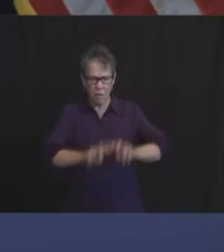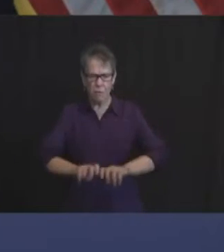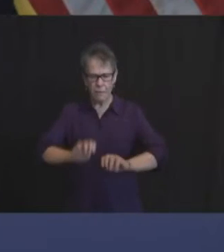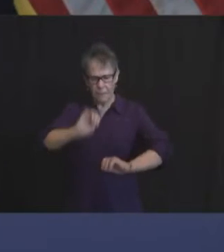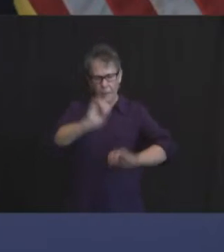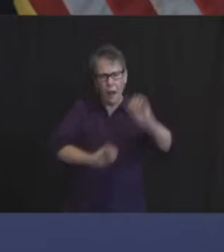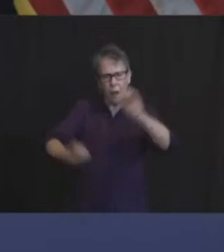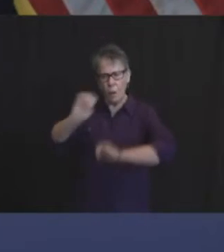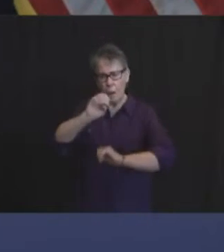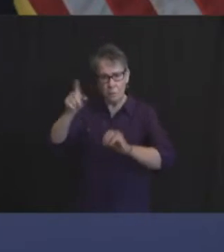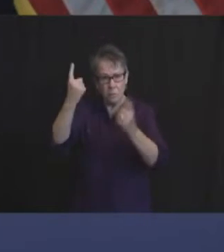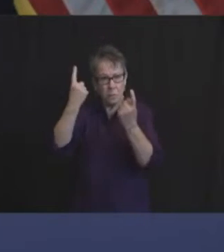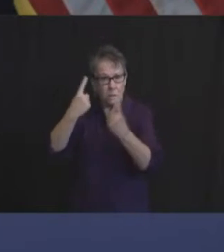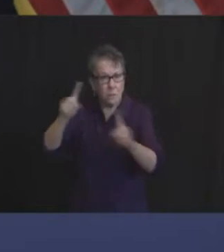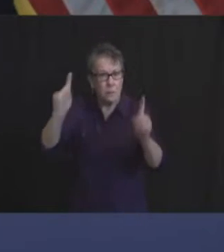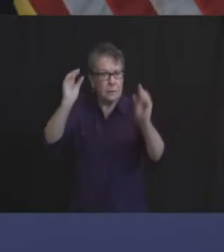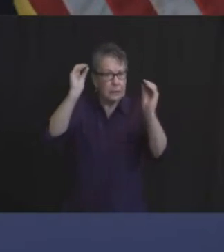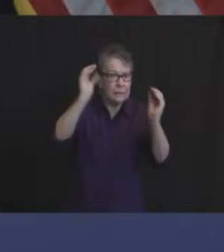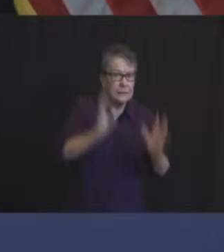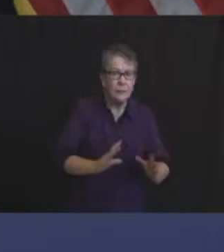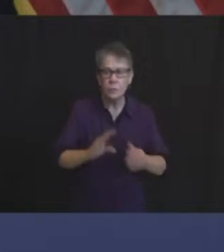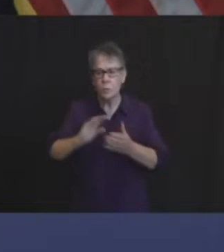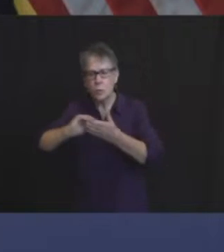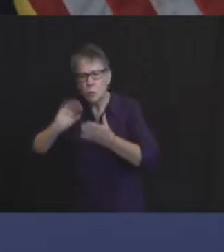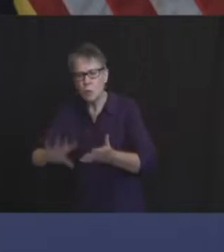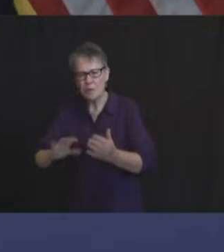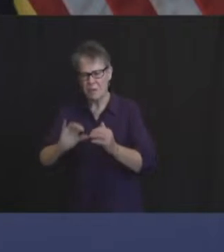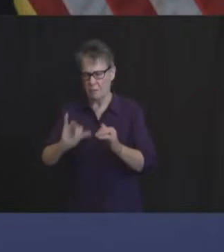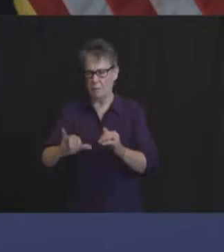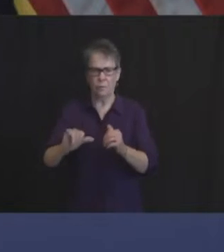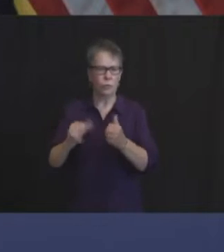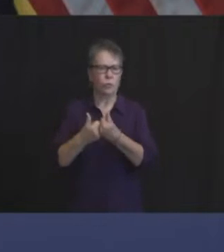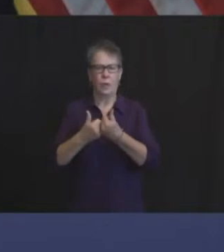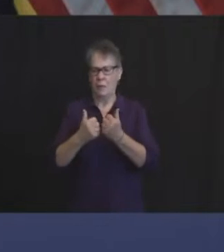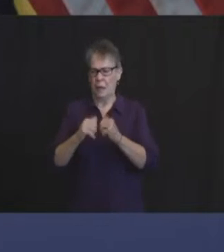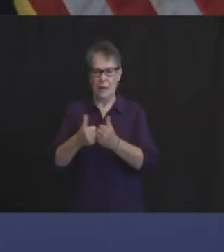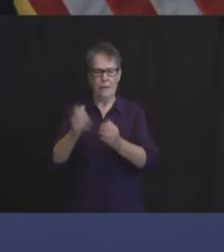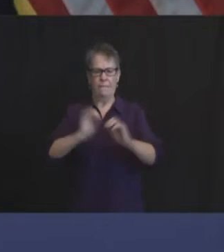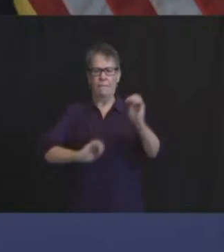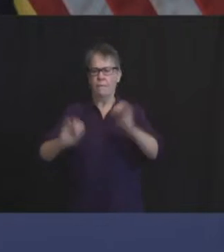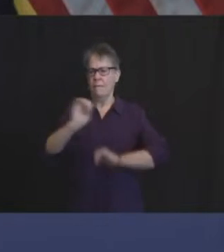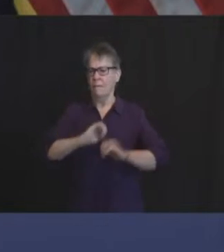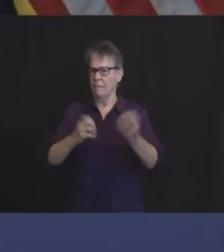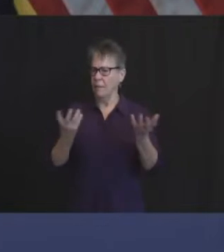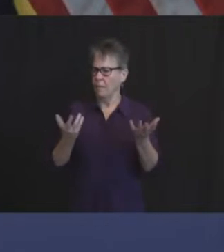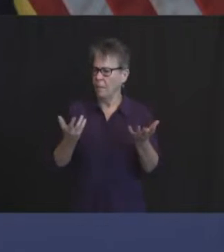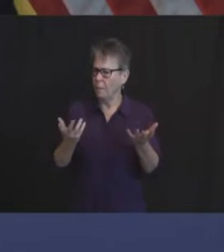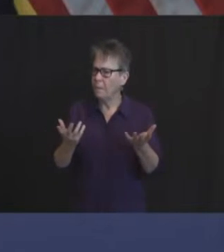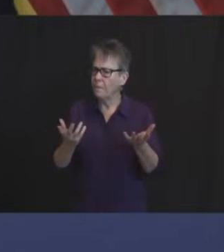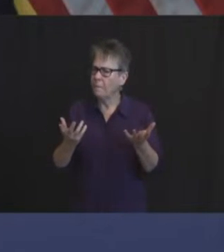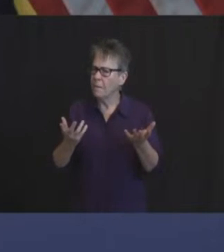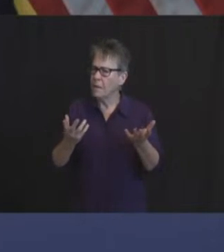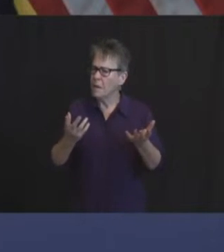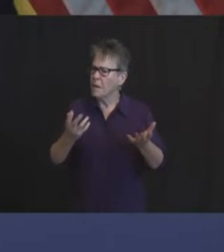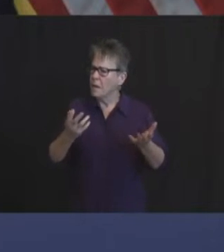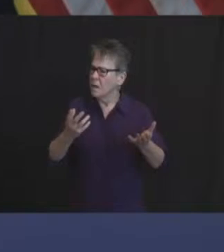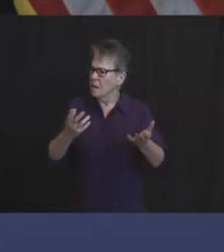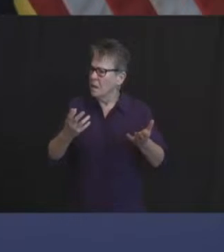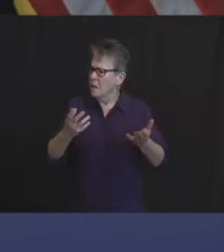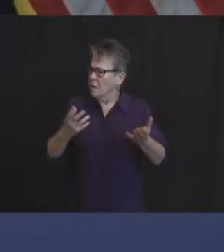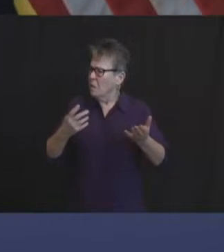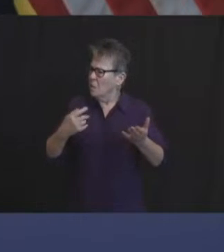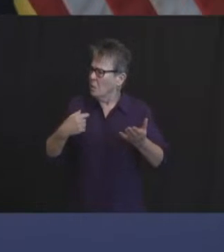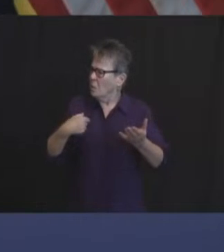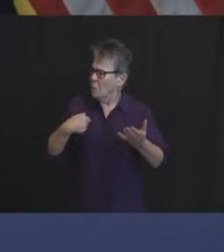While maintaining the rigor and quality of our accountability systems must remain our North Star, it is undeniable